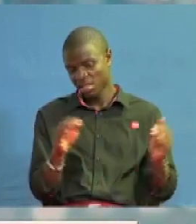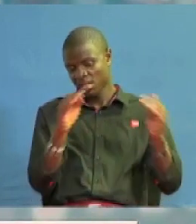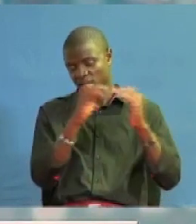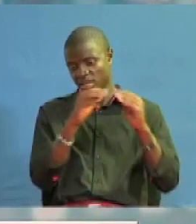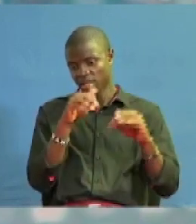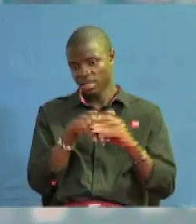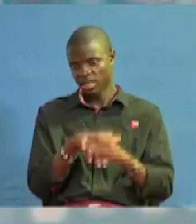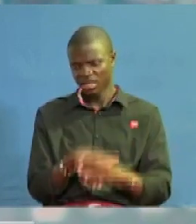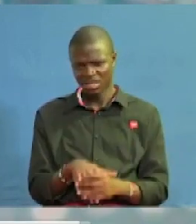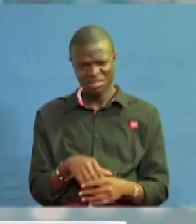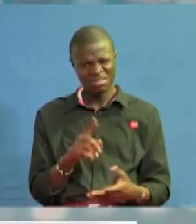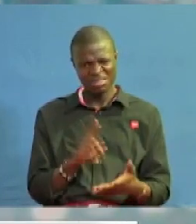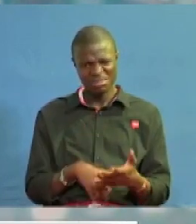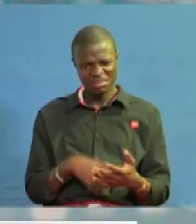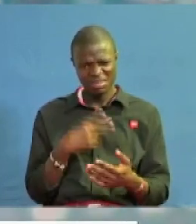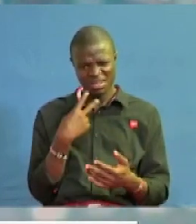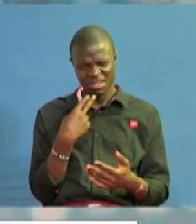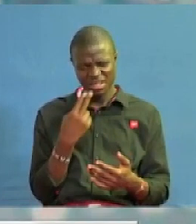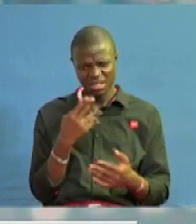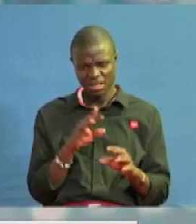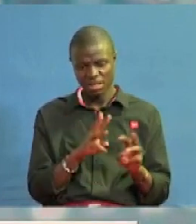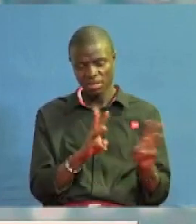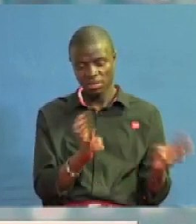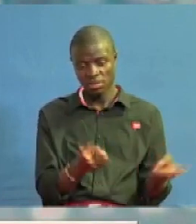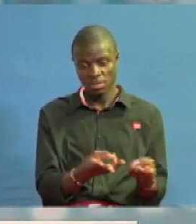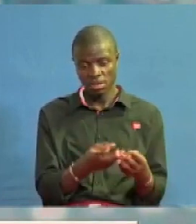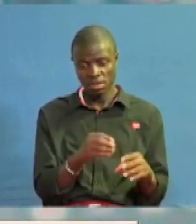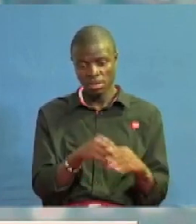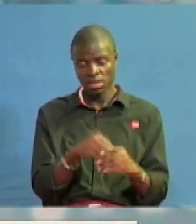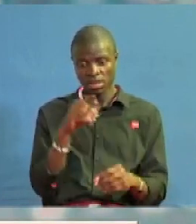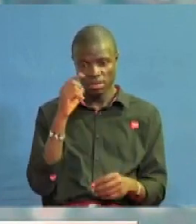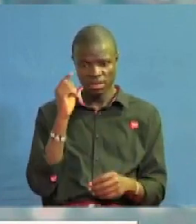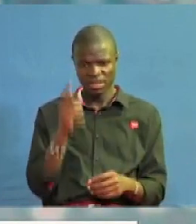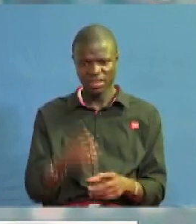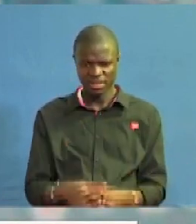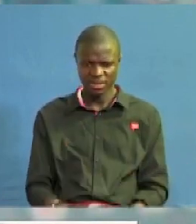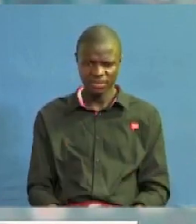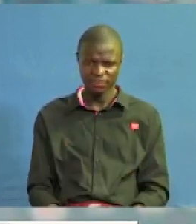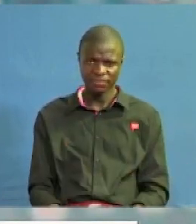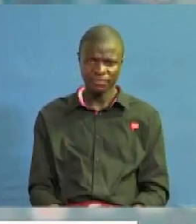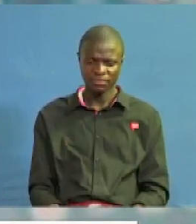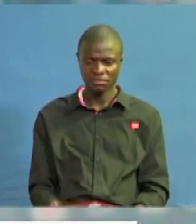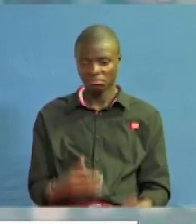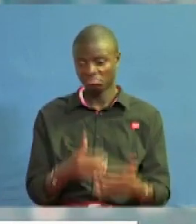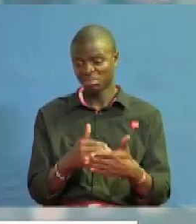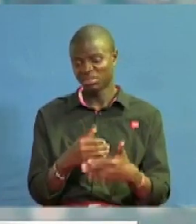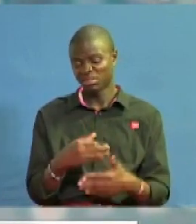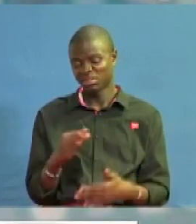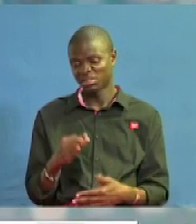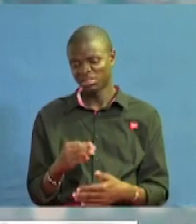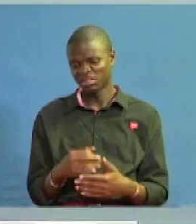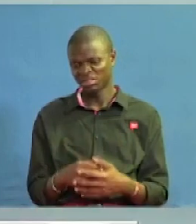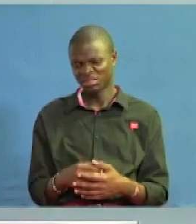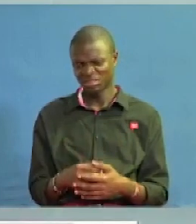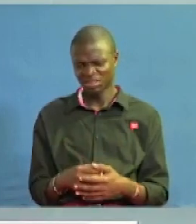What is the word out there about them? Yes. So those are the 4 things that you need to consider before or when you're buying a